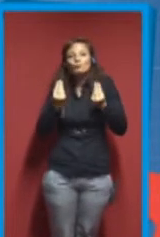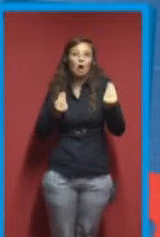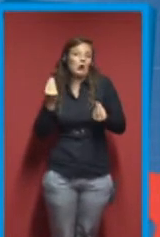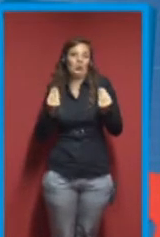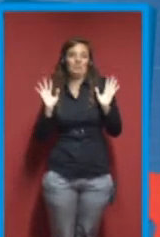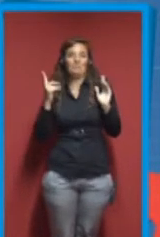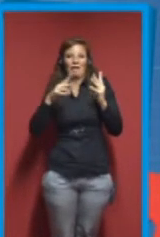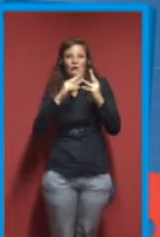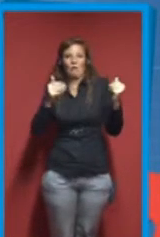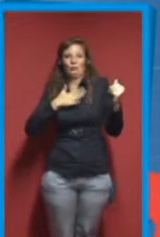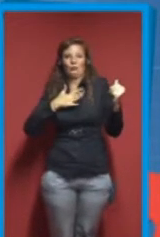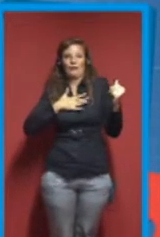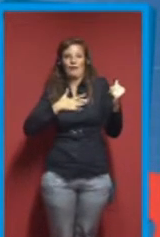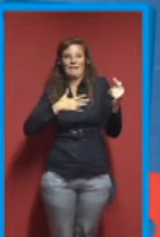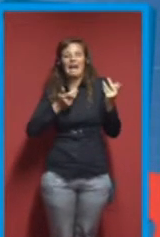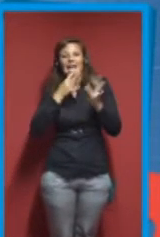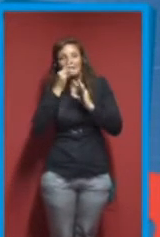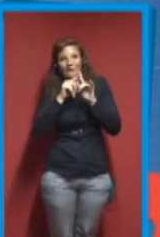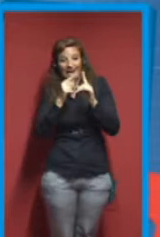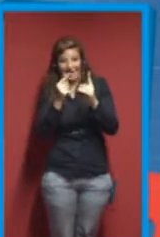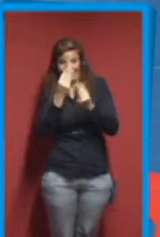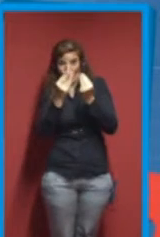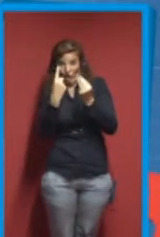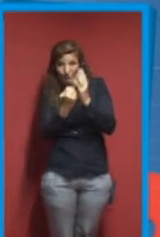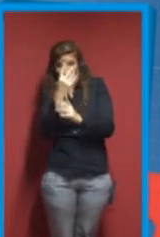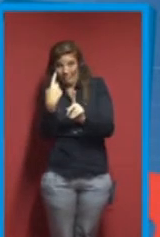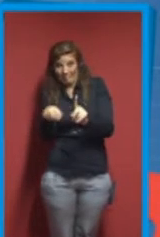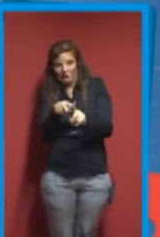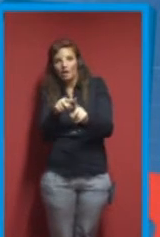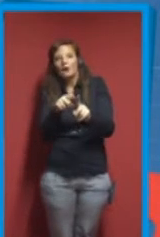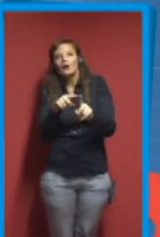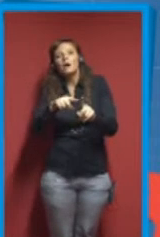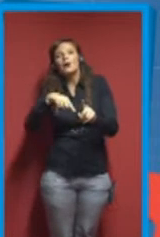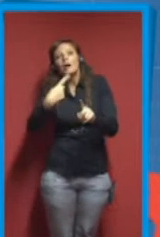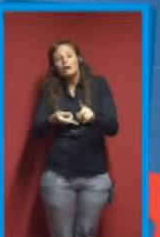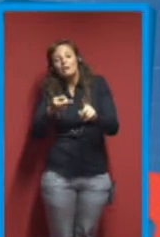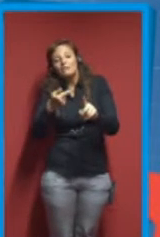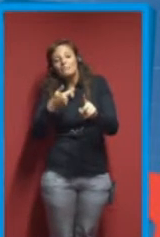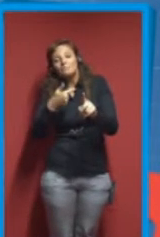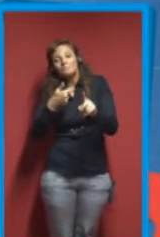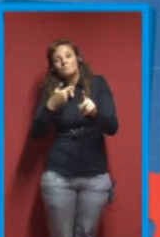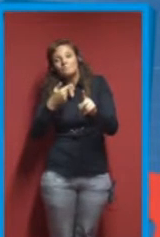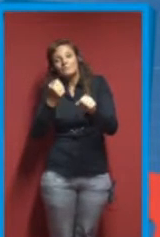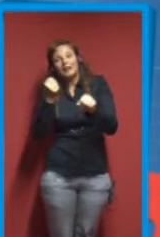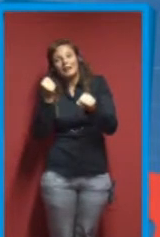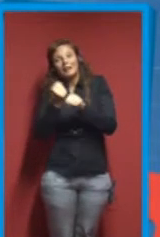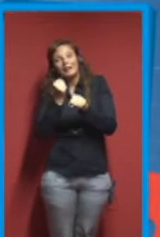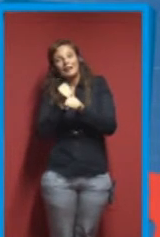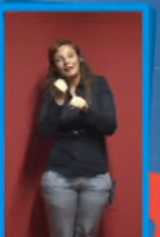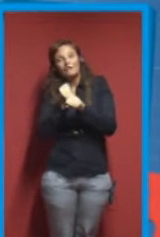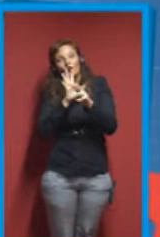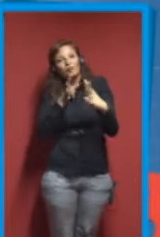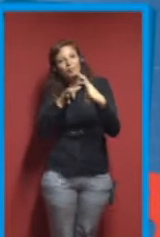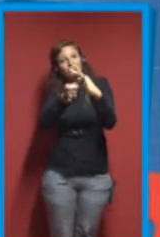the getting the product where people can just see it and tell stories. The game that we're building that comes out of